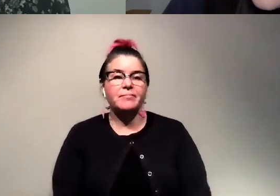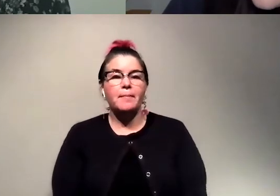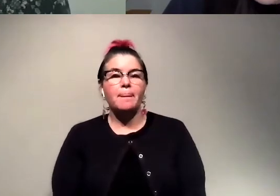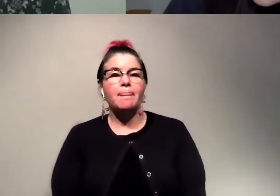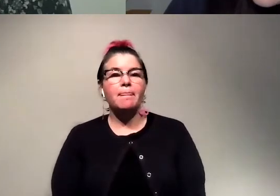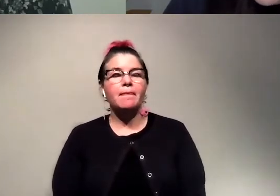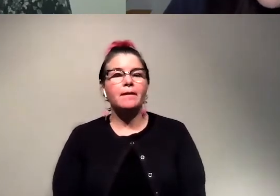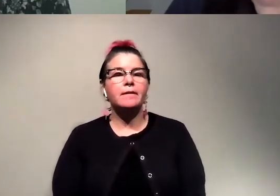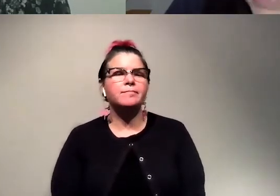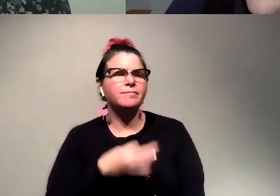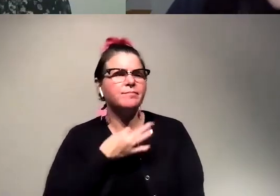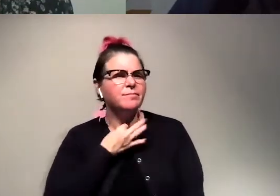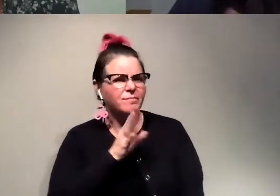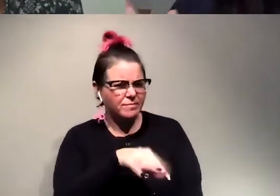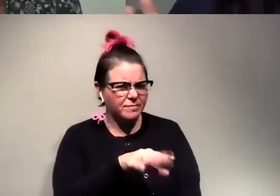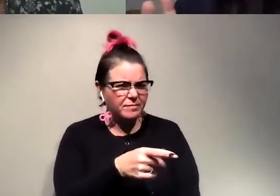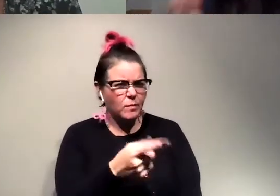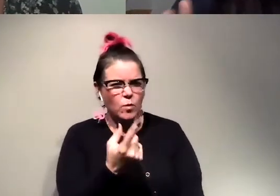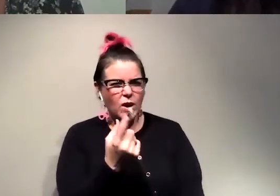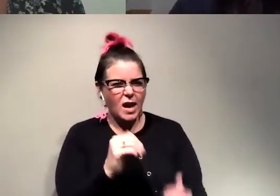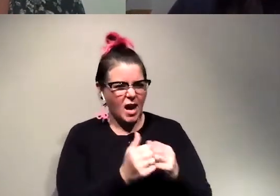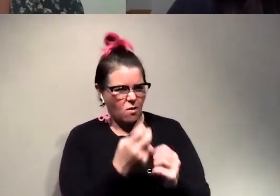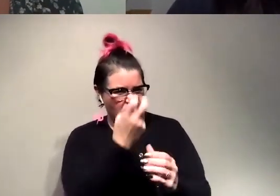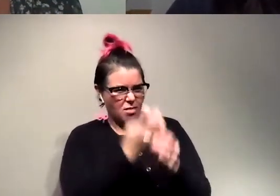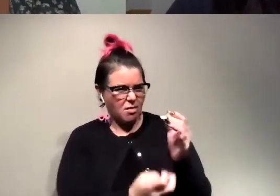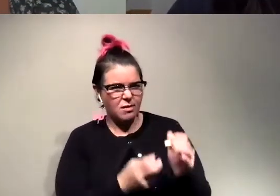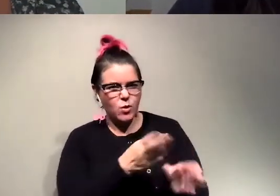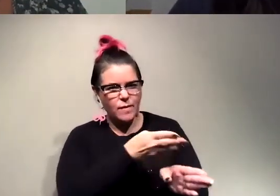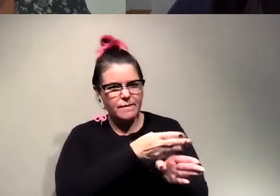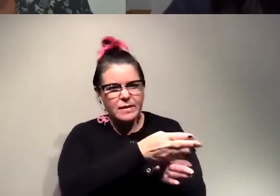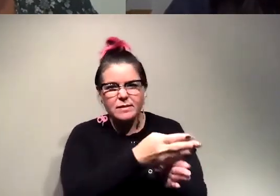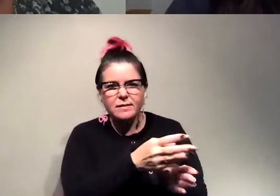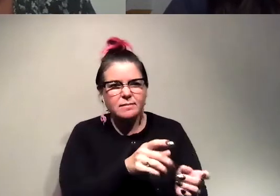wants to know, Chelsea, what got you into your field specifically?